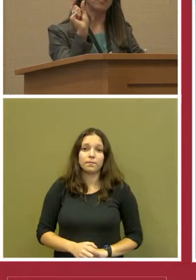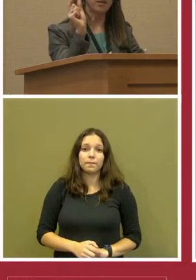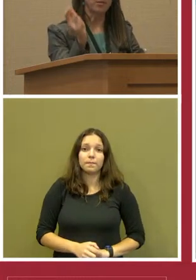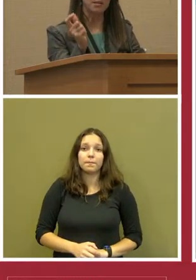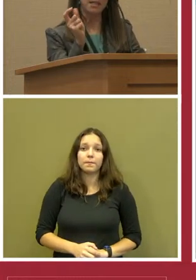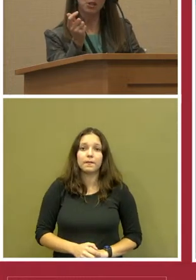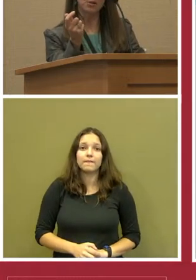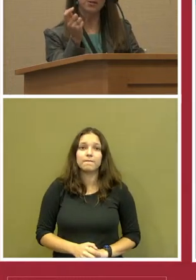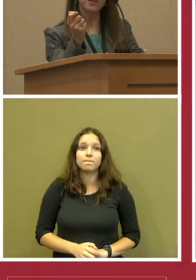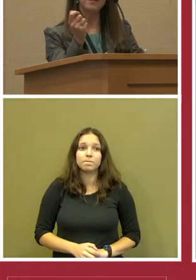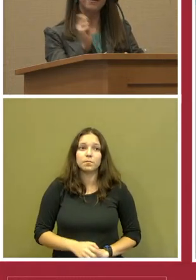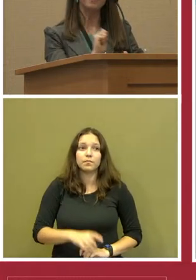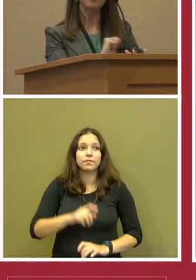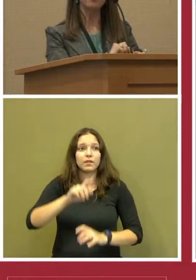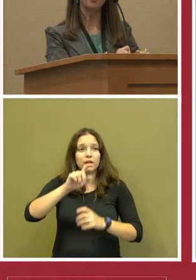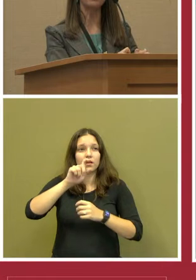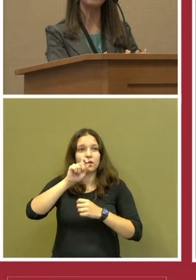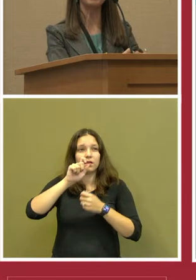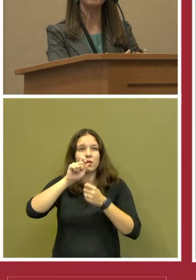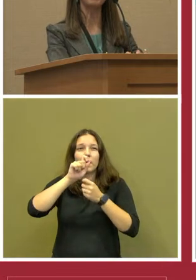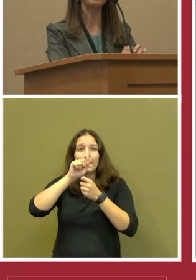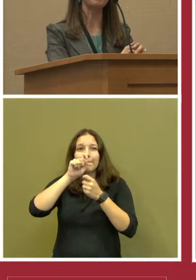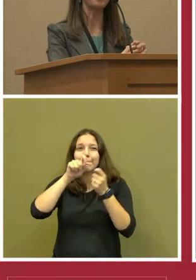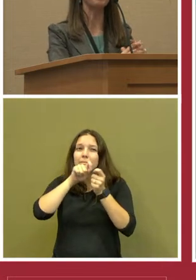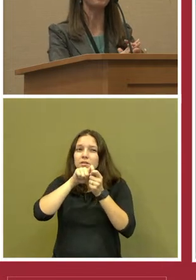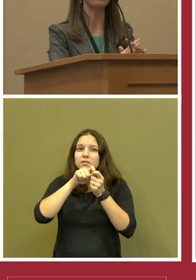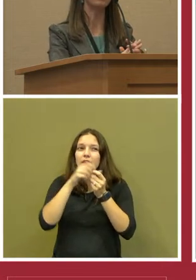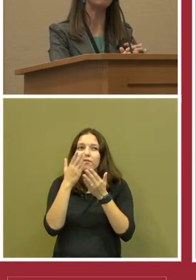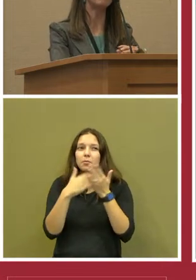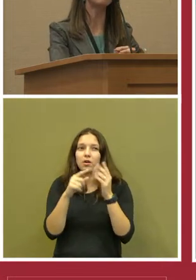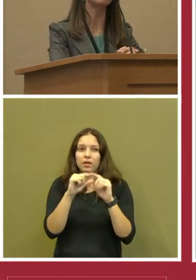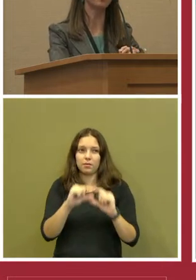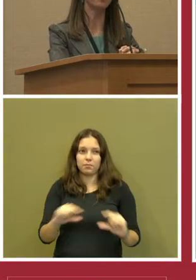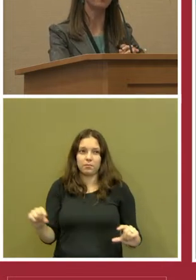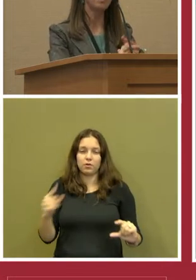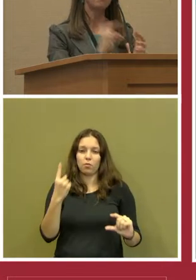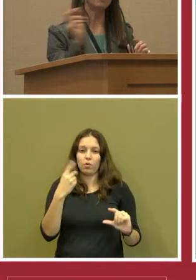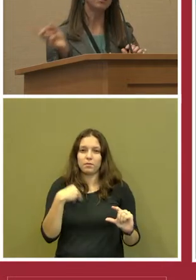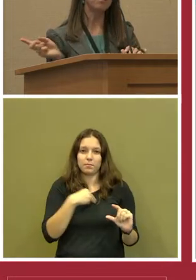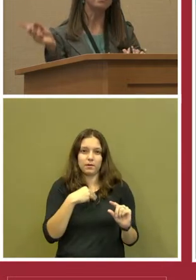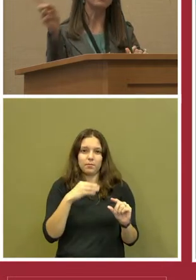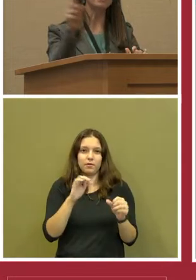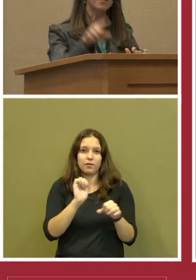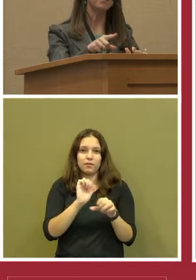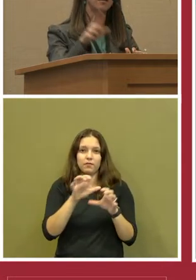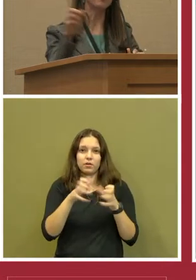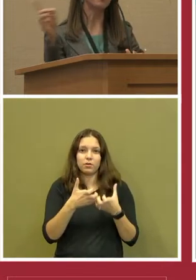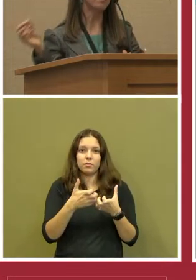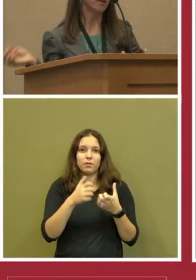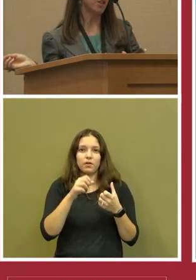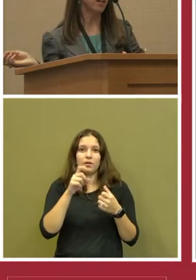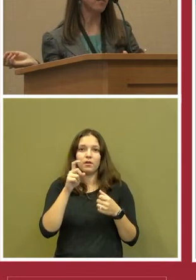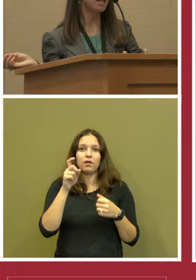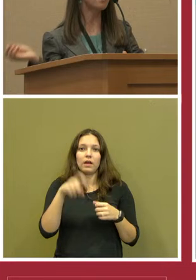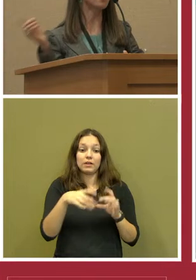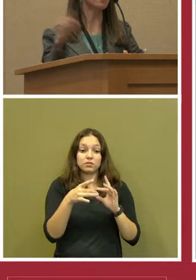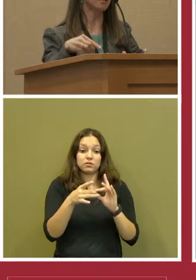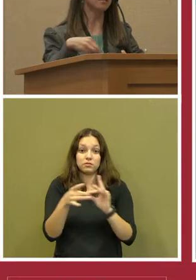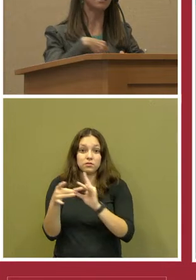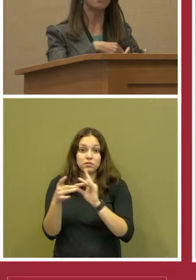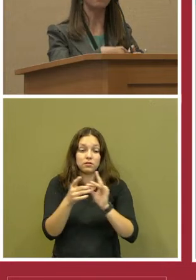a pretty particular component down there at the bottom, that one member of the group must be a liaison between the budget